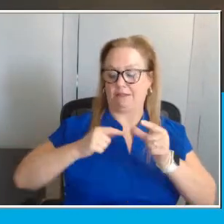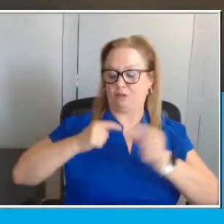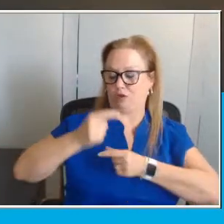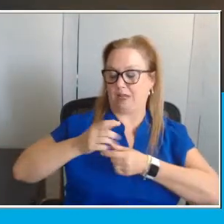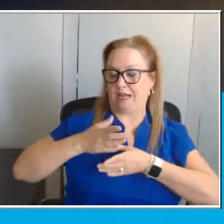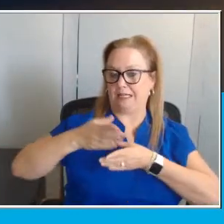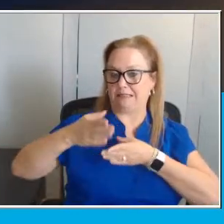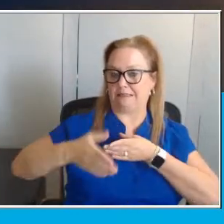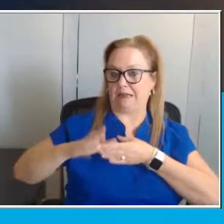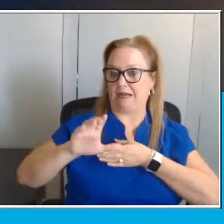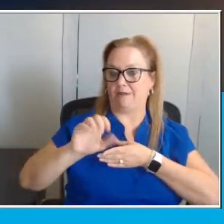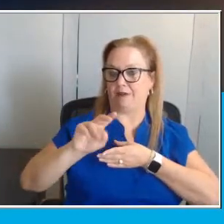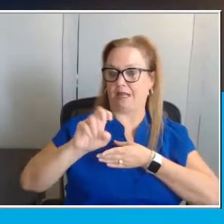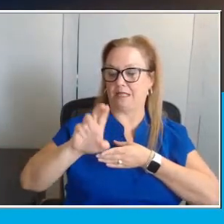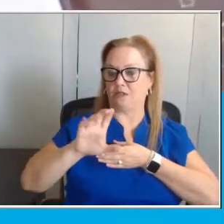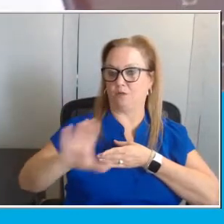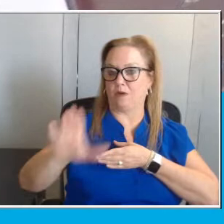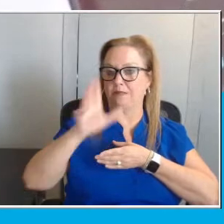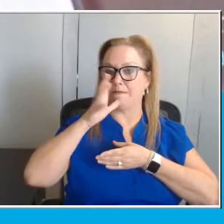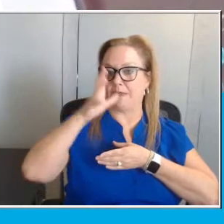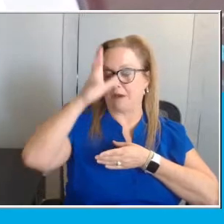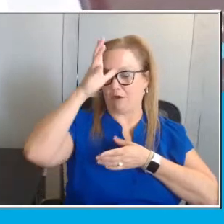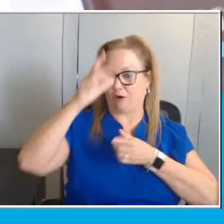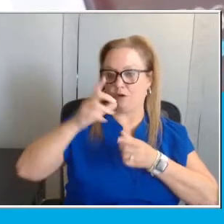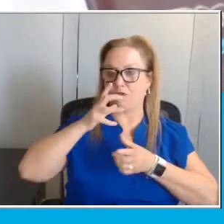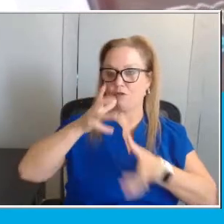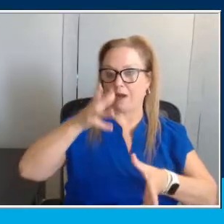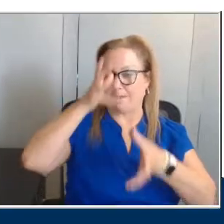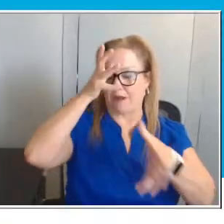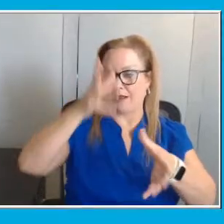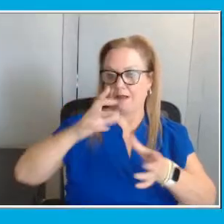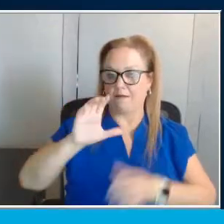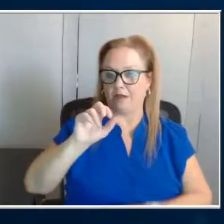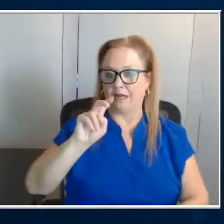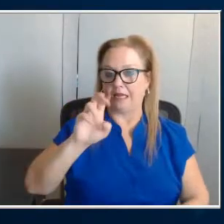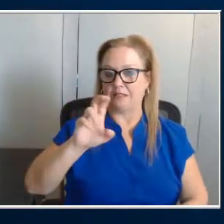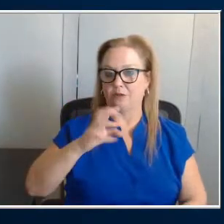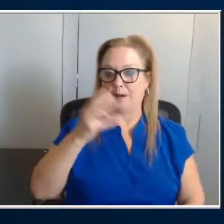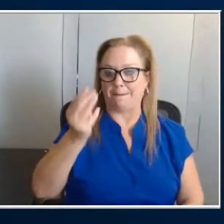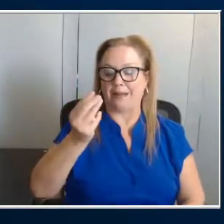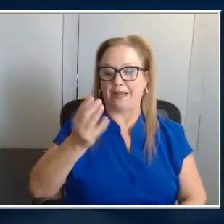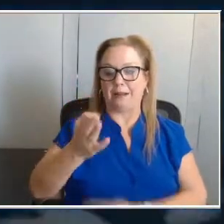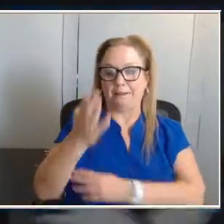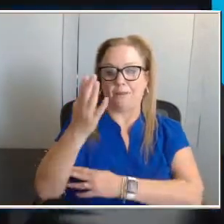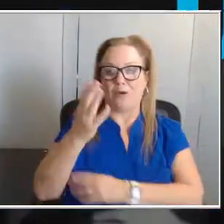to you if a parent or grandparent has cancer. Monday at 8.